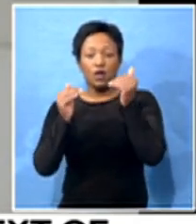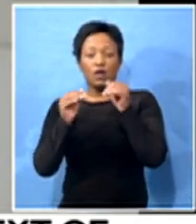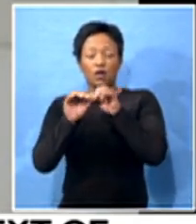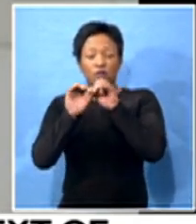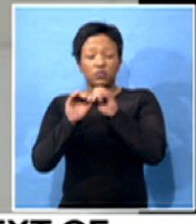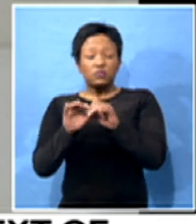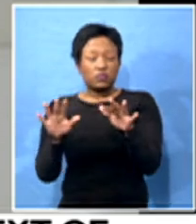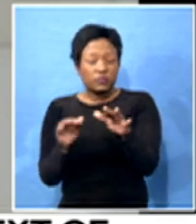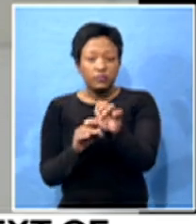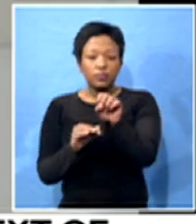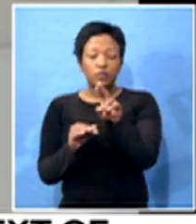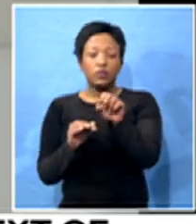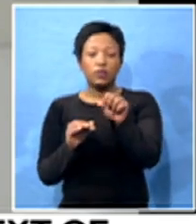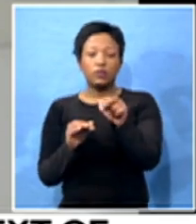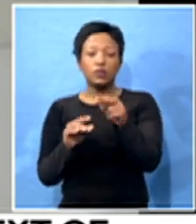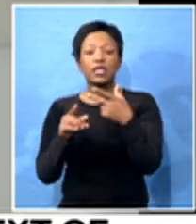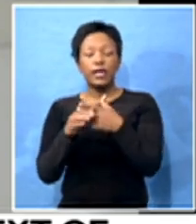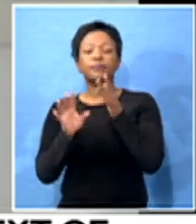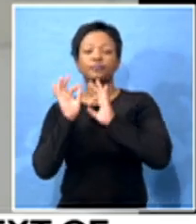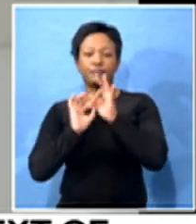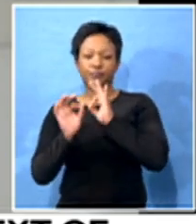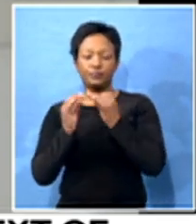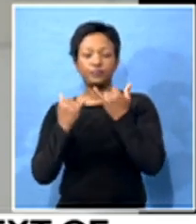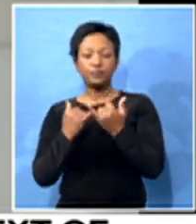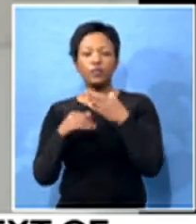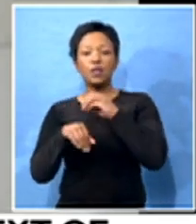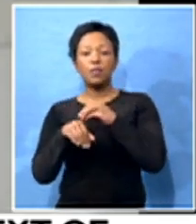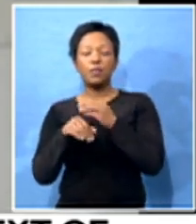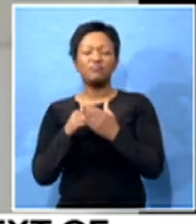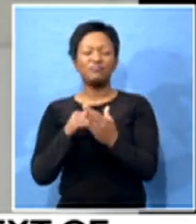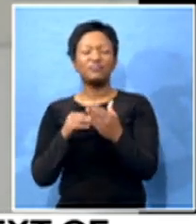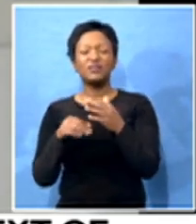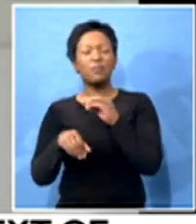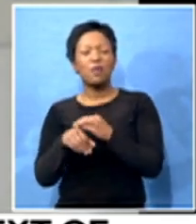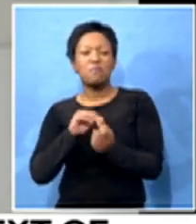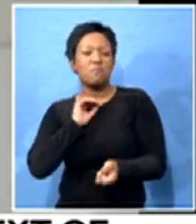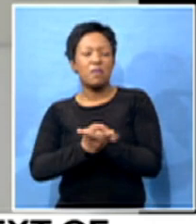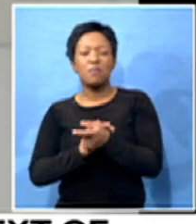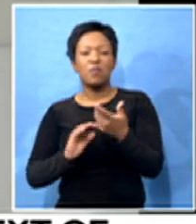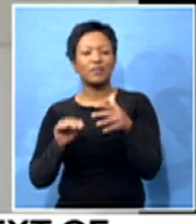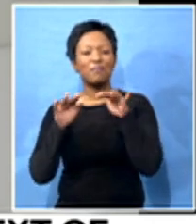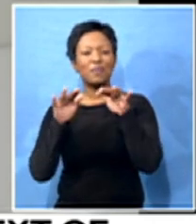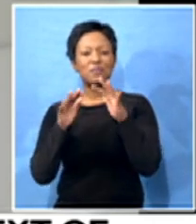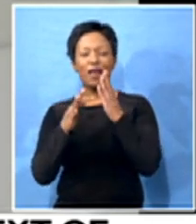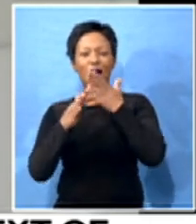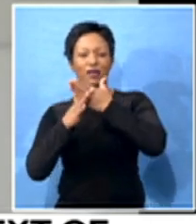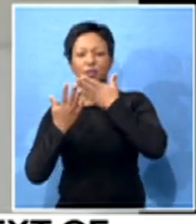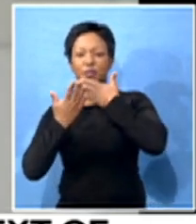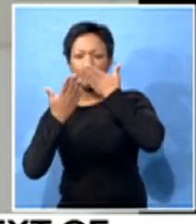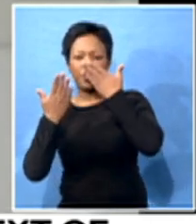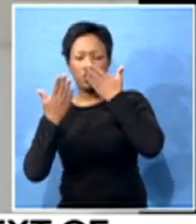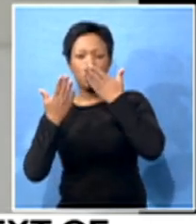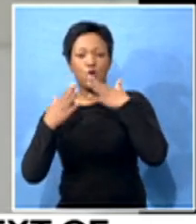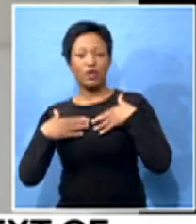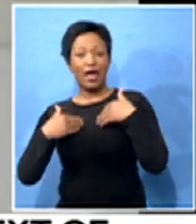it, coming from coal mining areas. The problem that we are facing is that these people have no access to the Mine Health